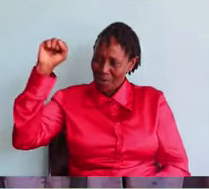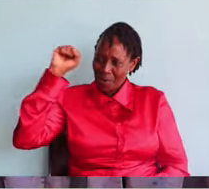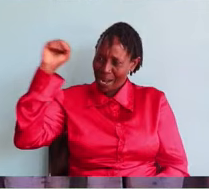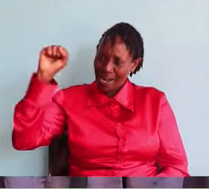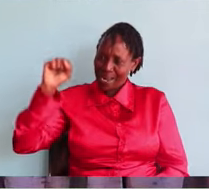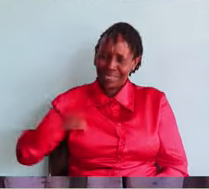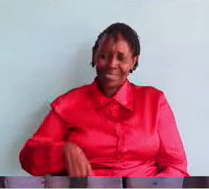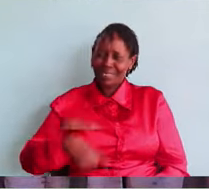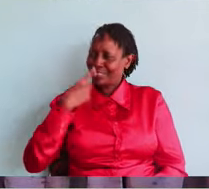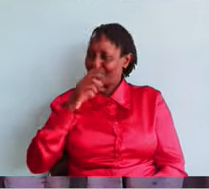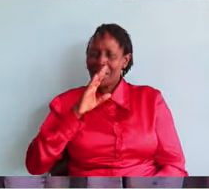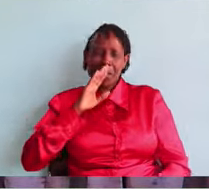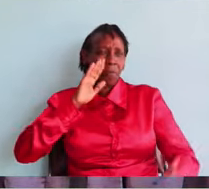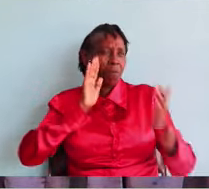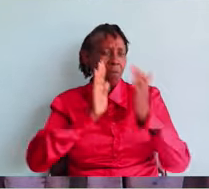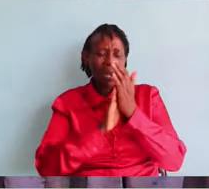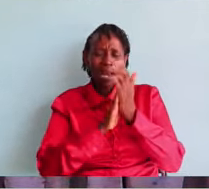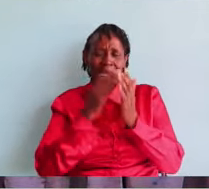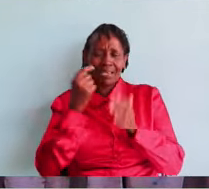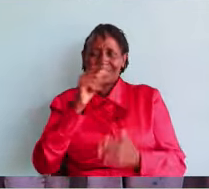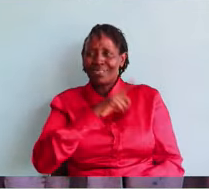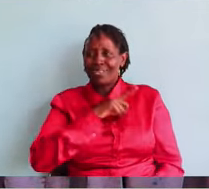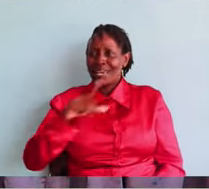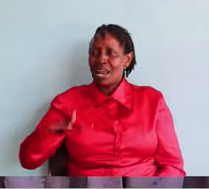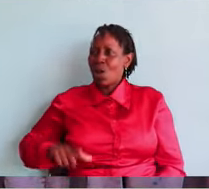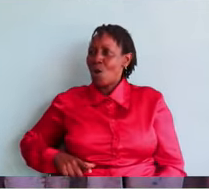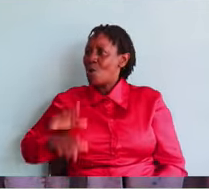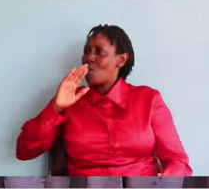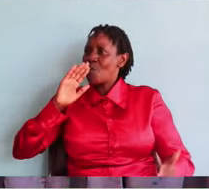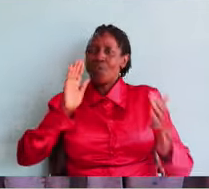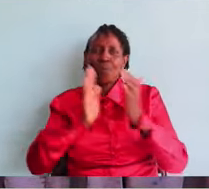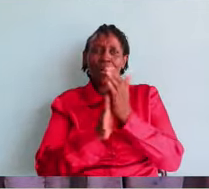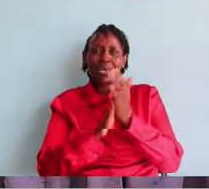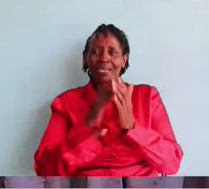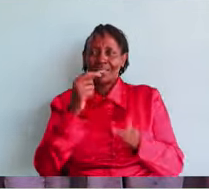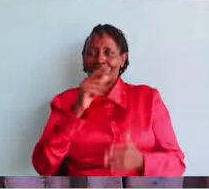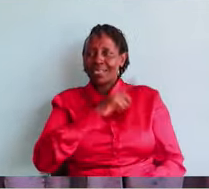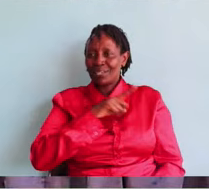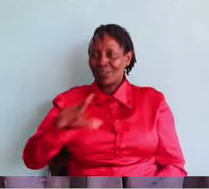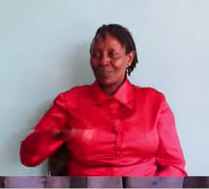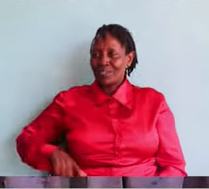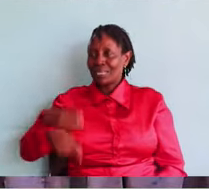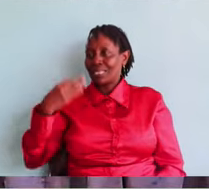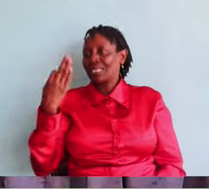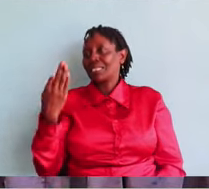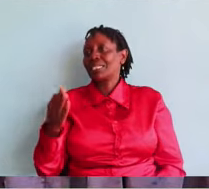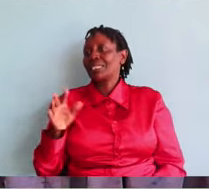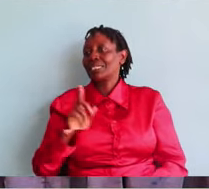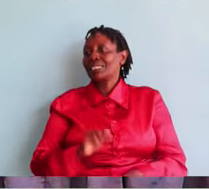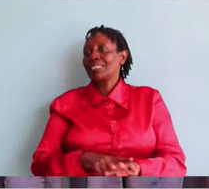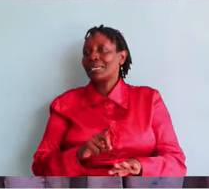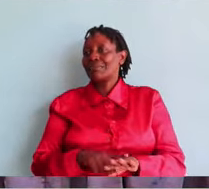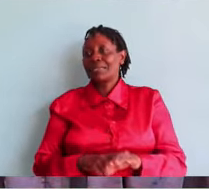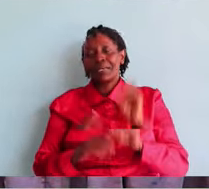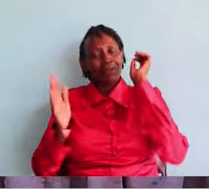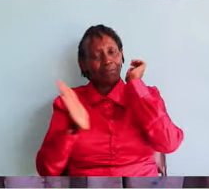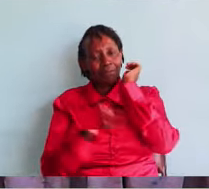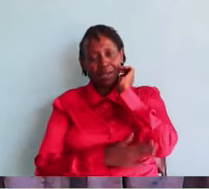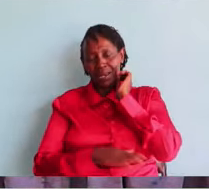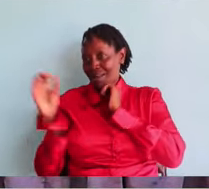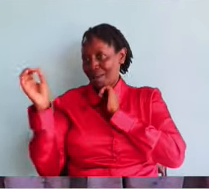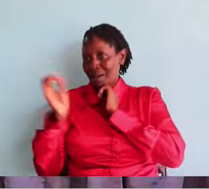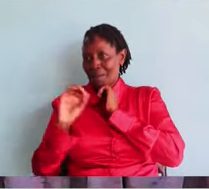say? Praise the Lord. One as if you, and it's repeated a few times. Not that it's bad for that to